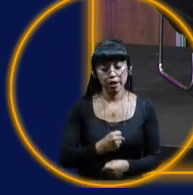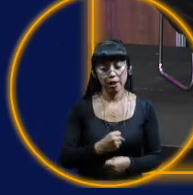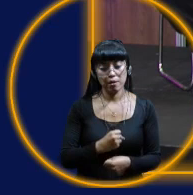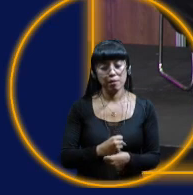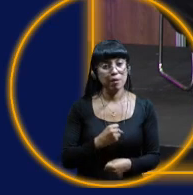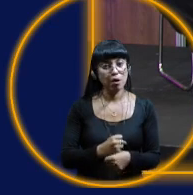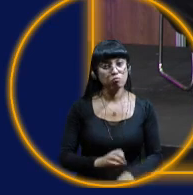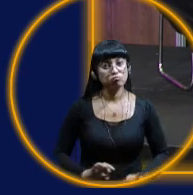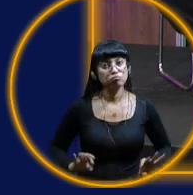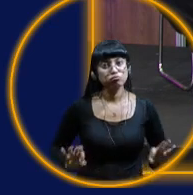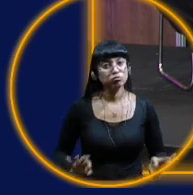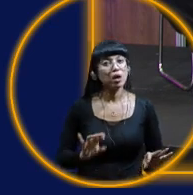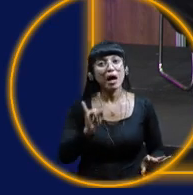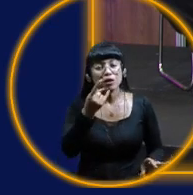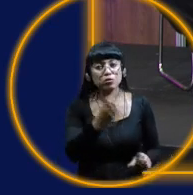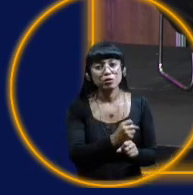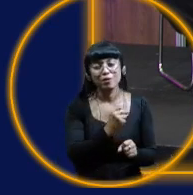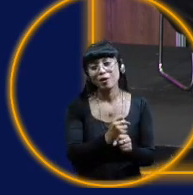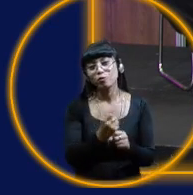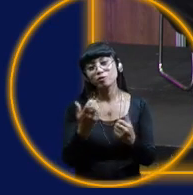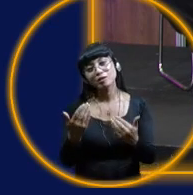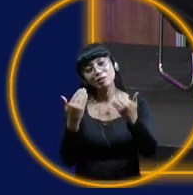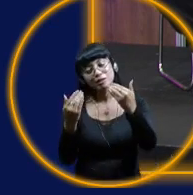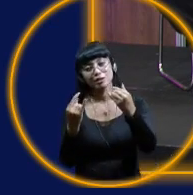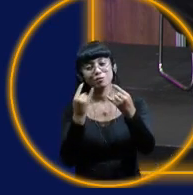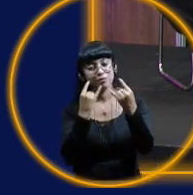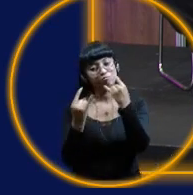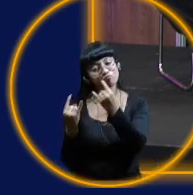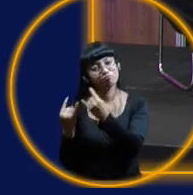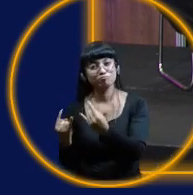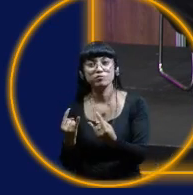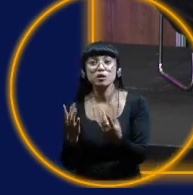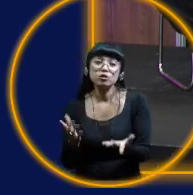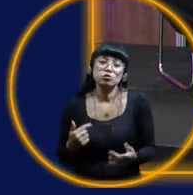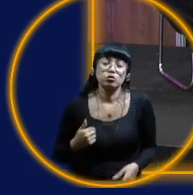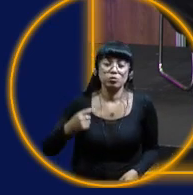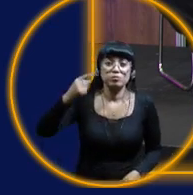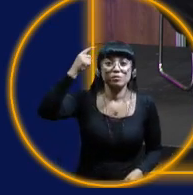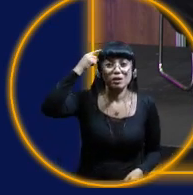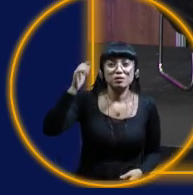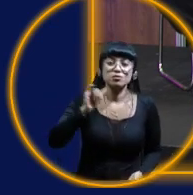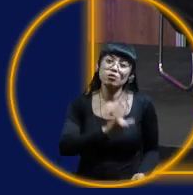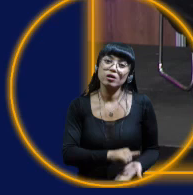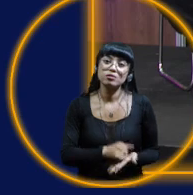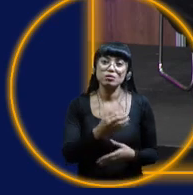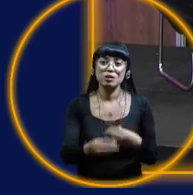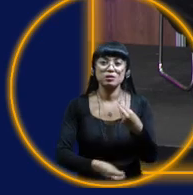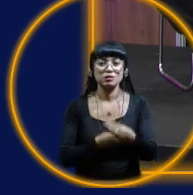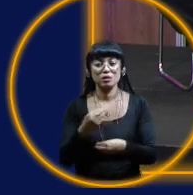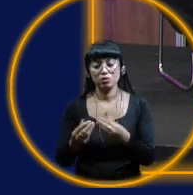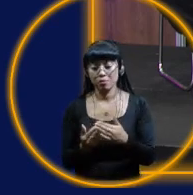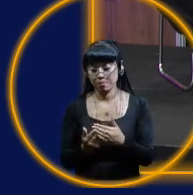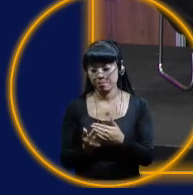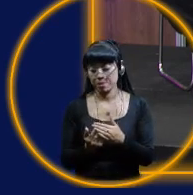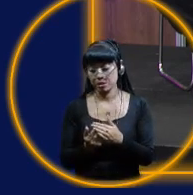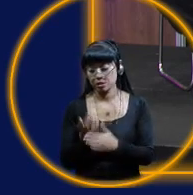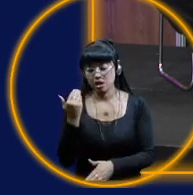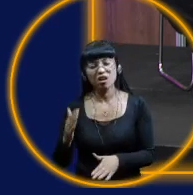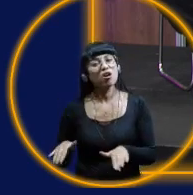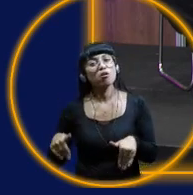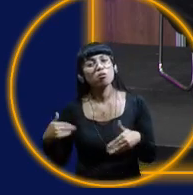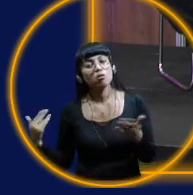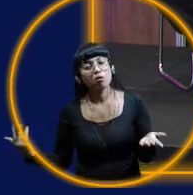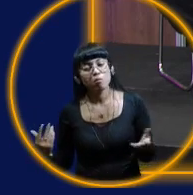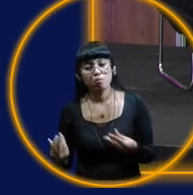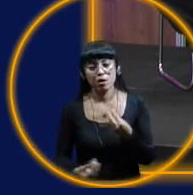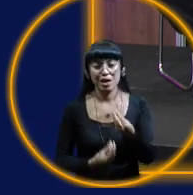you. And so, yeah, I think like when you're about to start, there's this weird fork in the road. On the